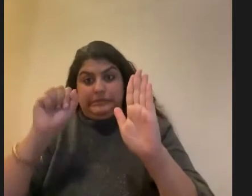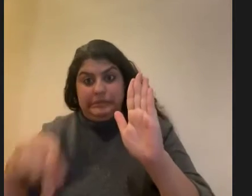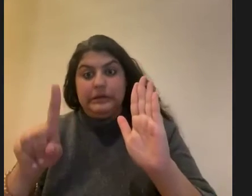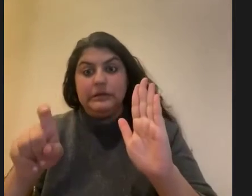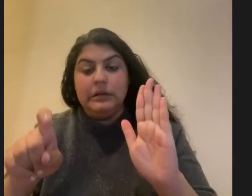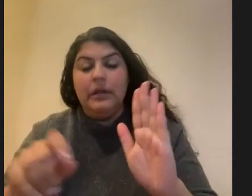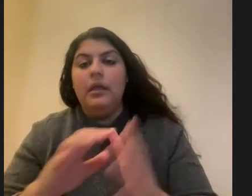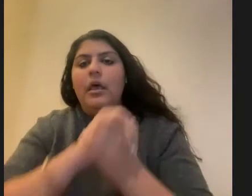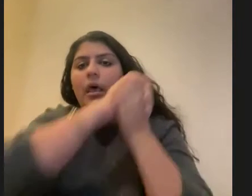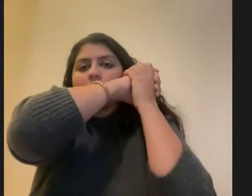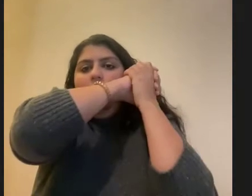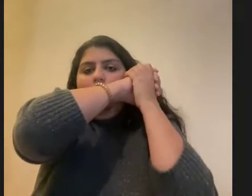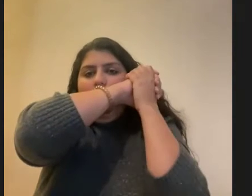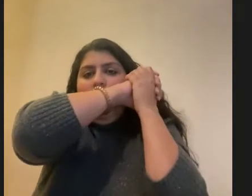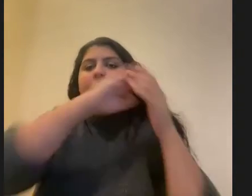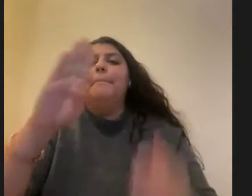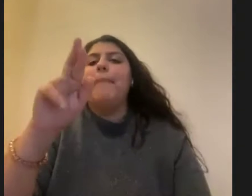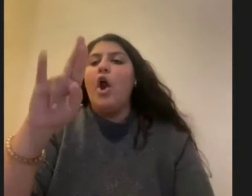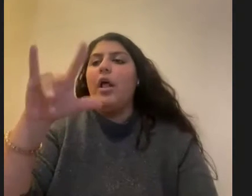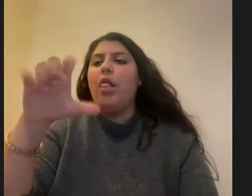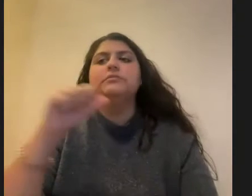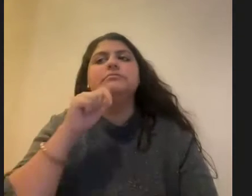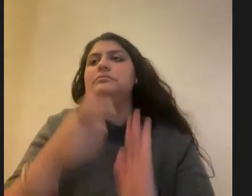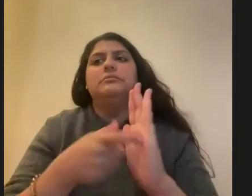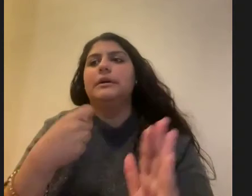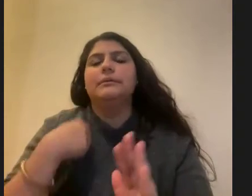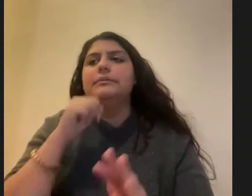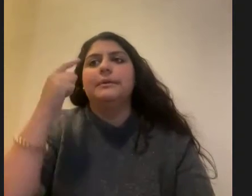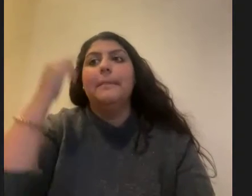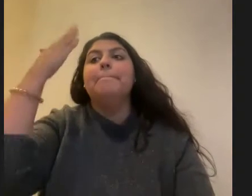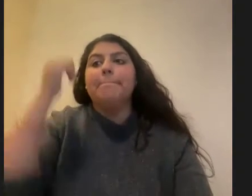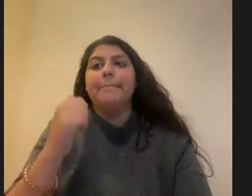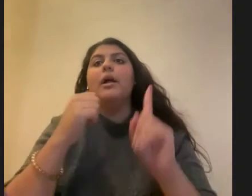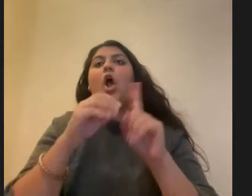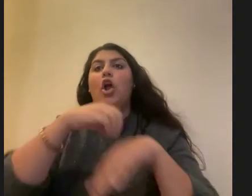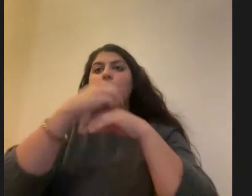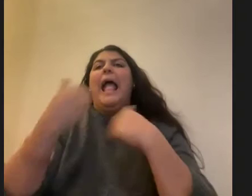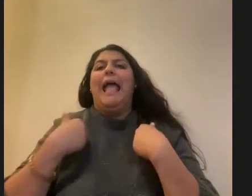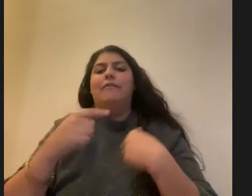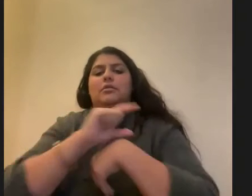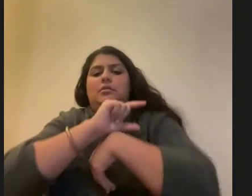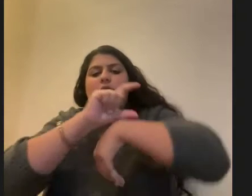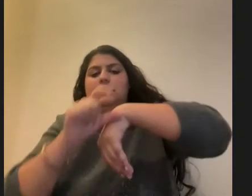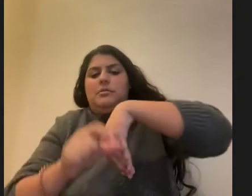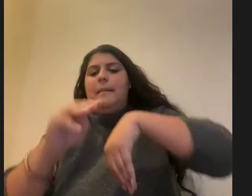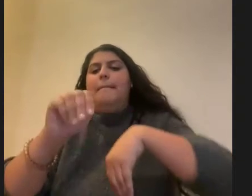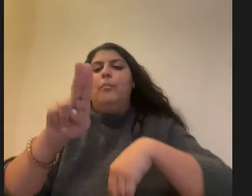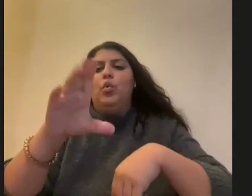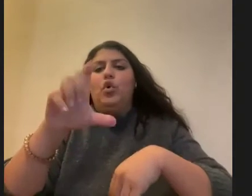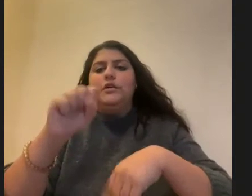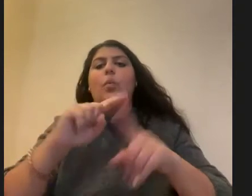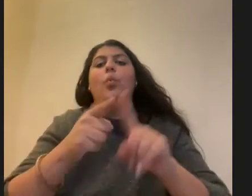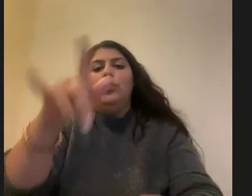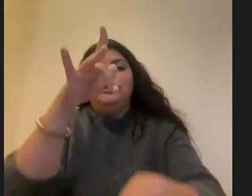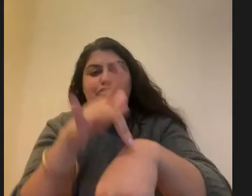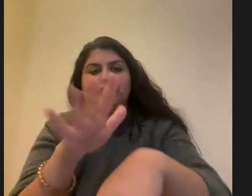So barnacles, I don't think will cut them because octopuses are all like covered in like a layer of mucus. So like when you touch an octopus,